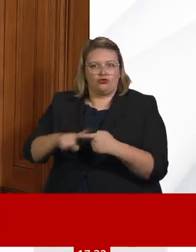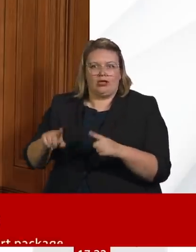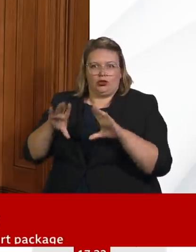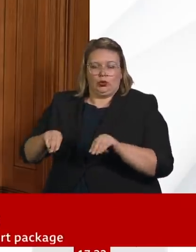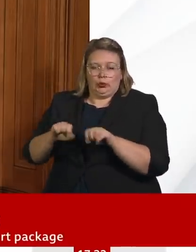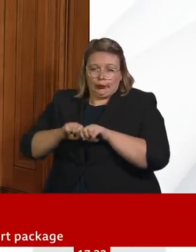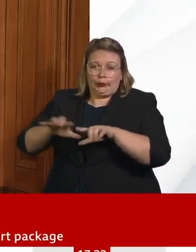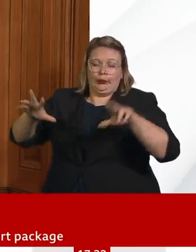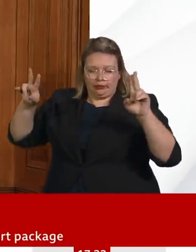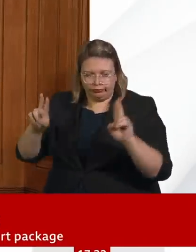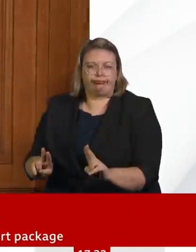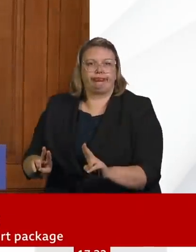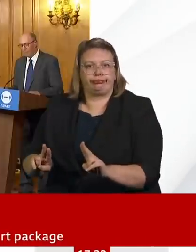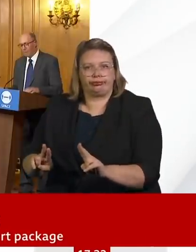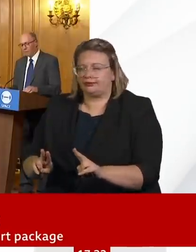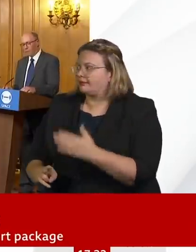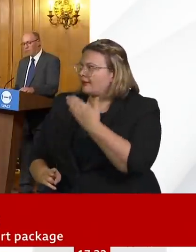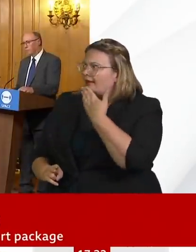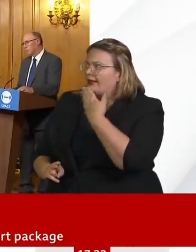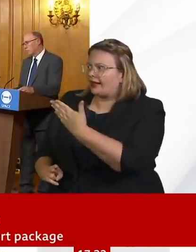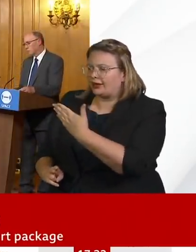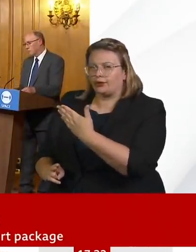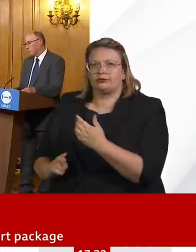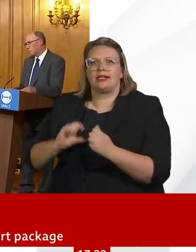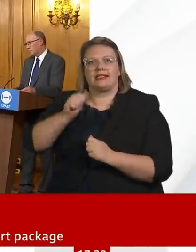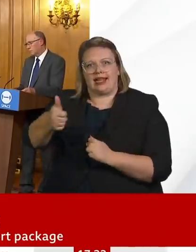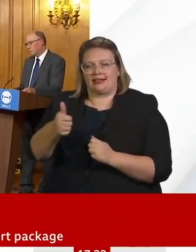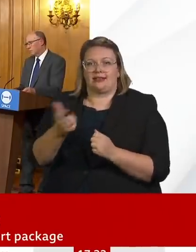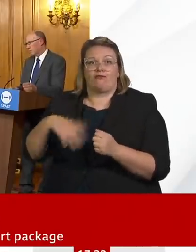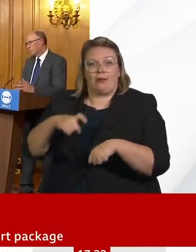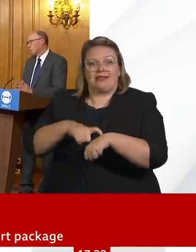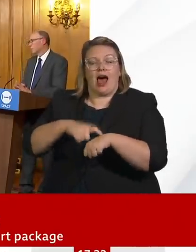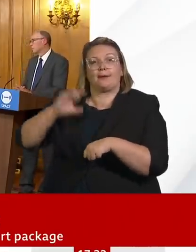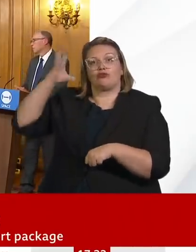down. Thanks, Steve, and thanks, Carl. Let's go to Tom Newton-Dunn of Times Radio.